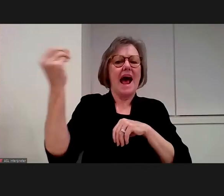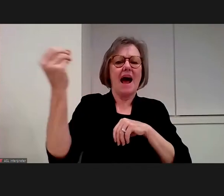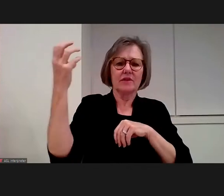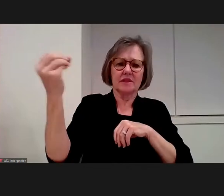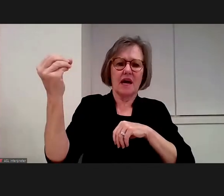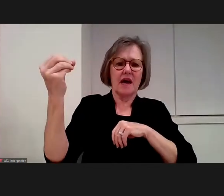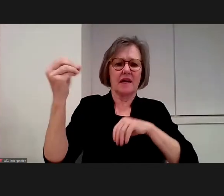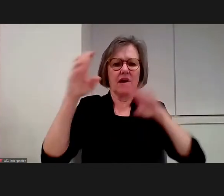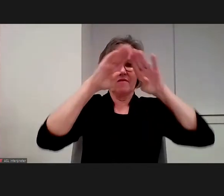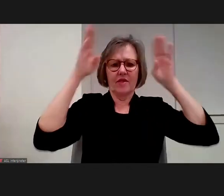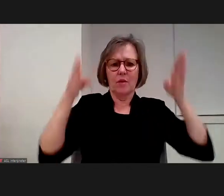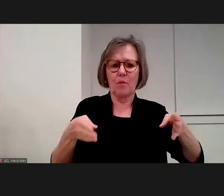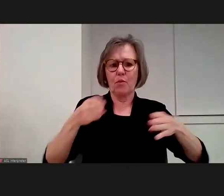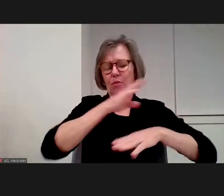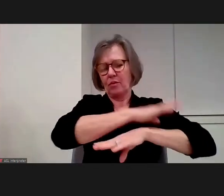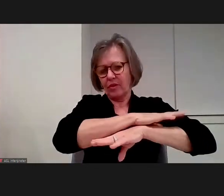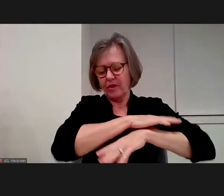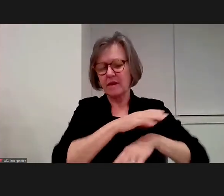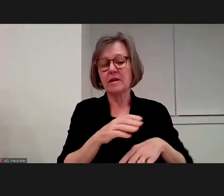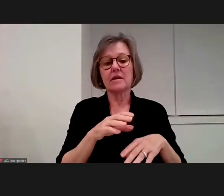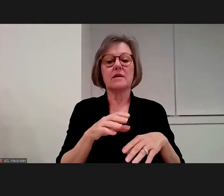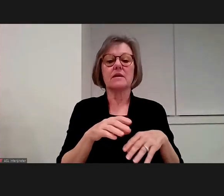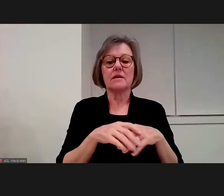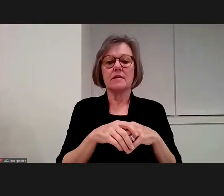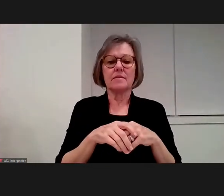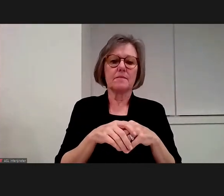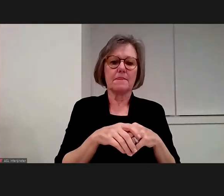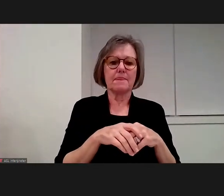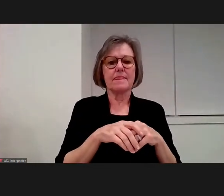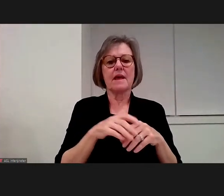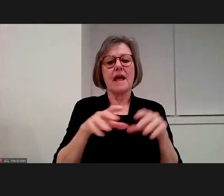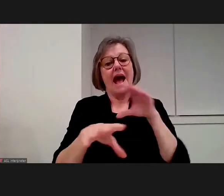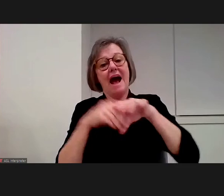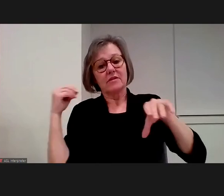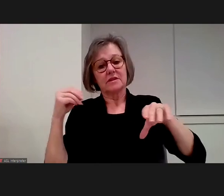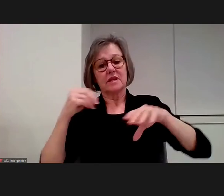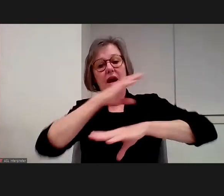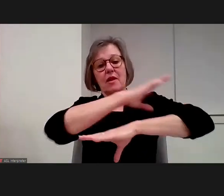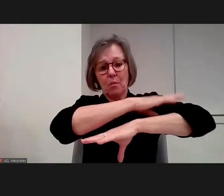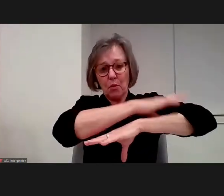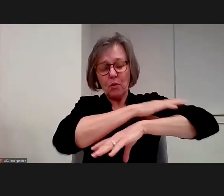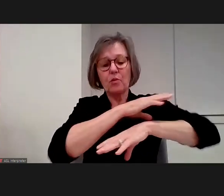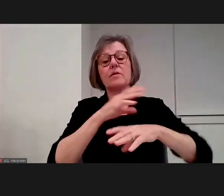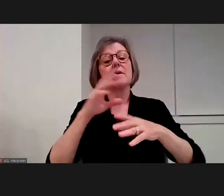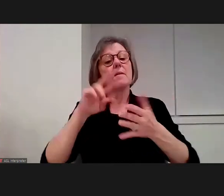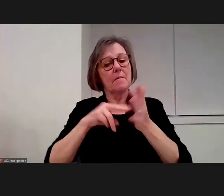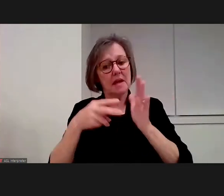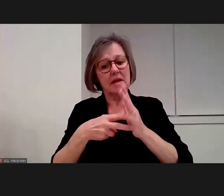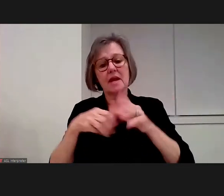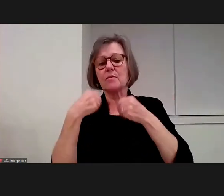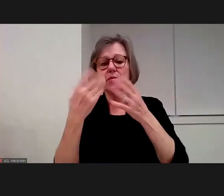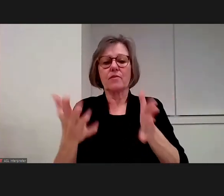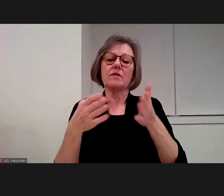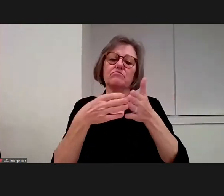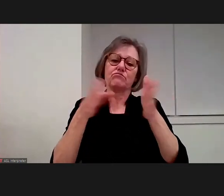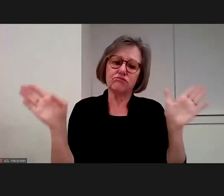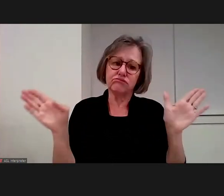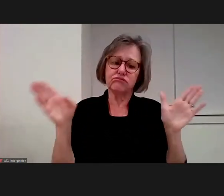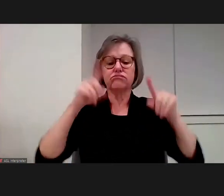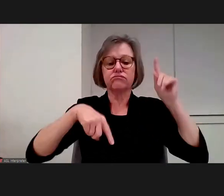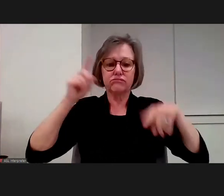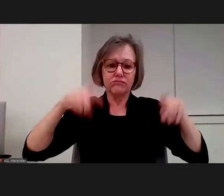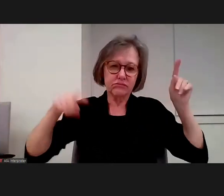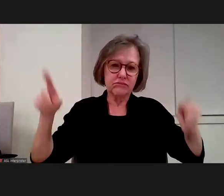the booths. Moving station agents outside of the booths would enable them to provide a broader range of